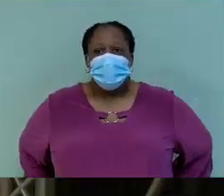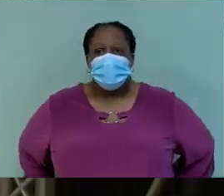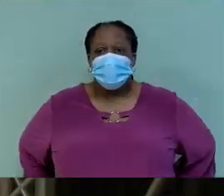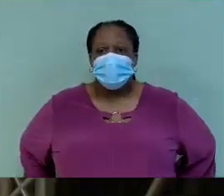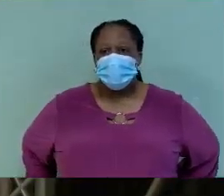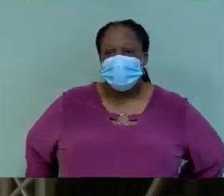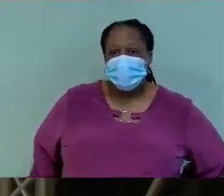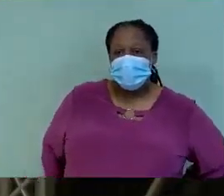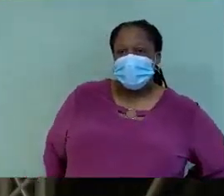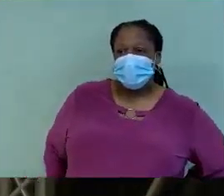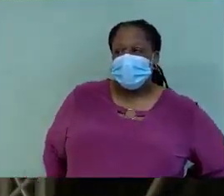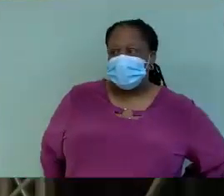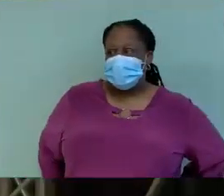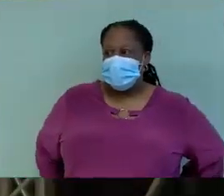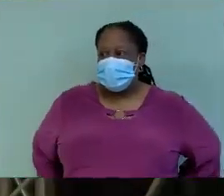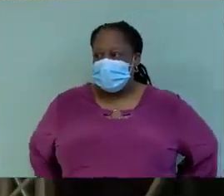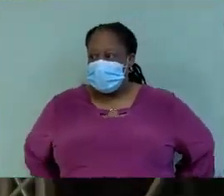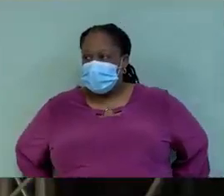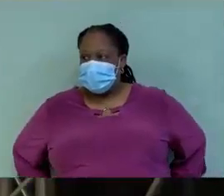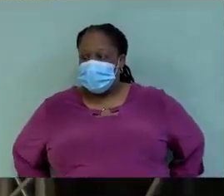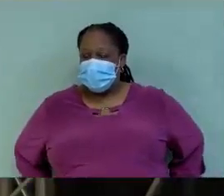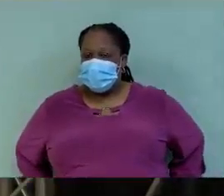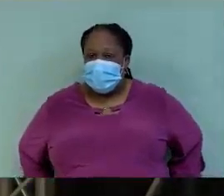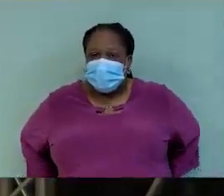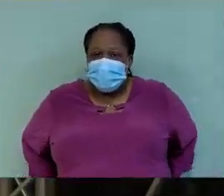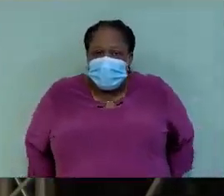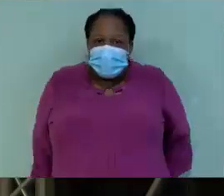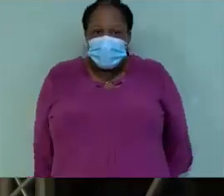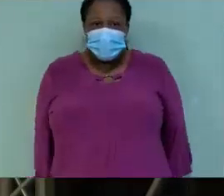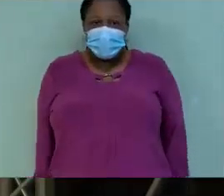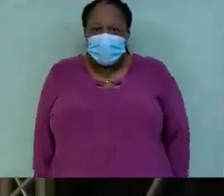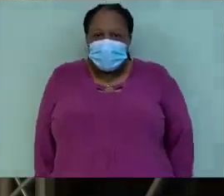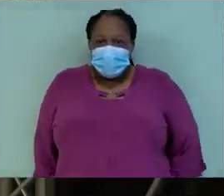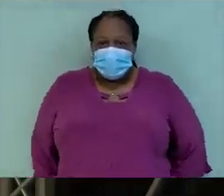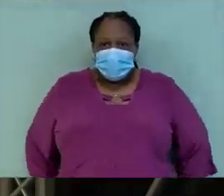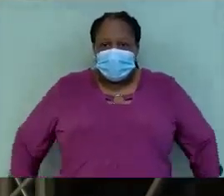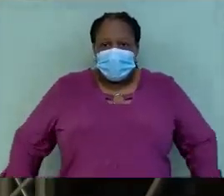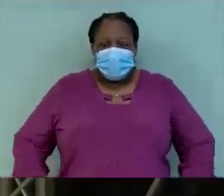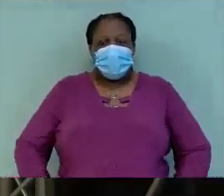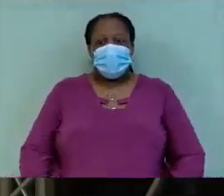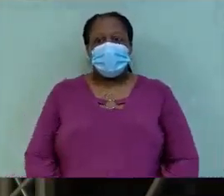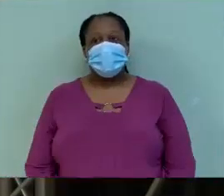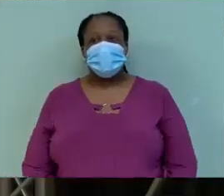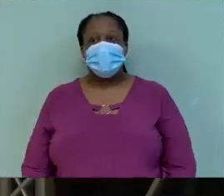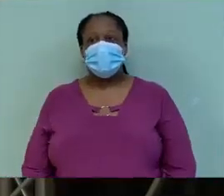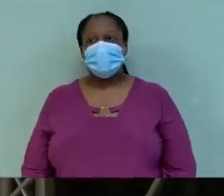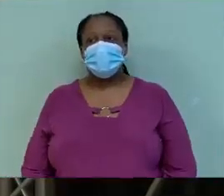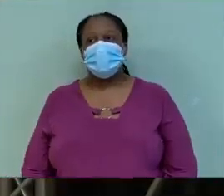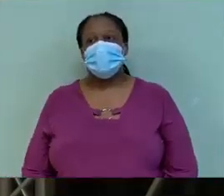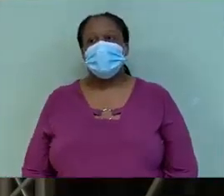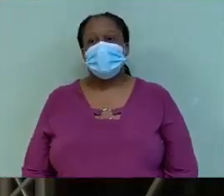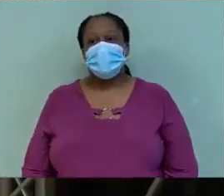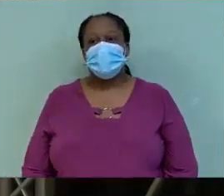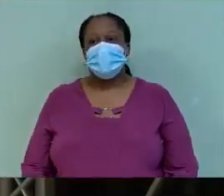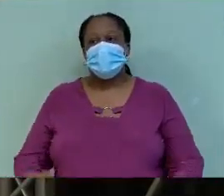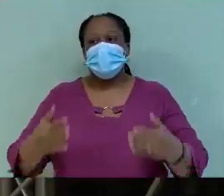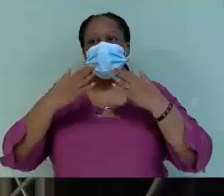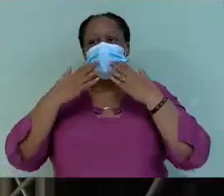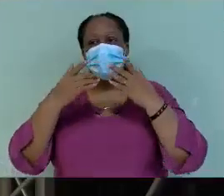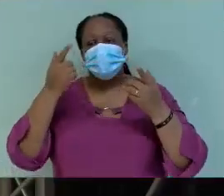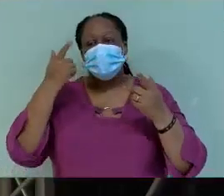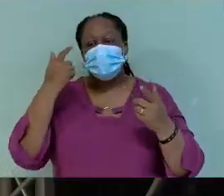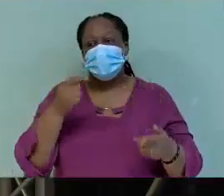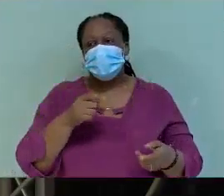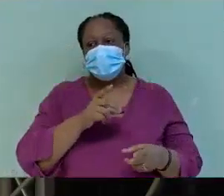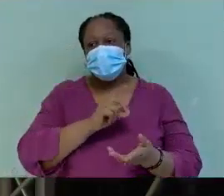Thank you very much, Dr. Laws, for that report and the health tips that you would have